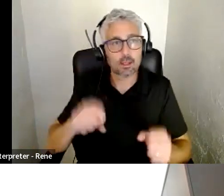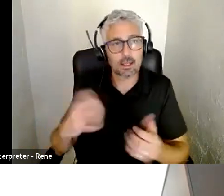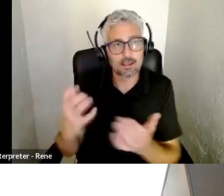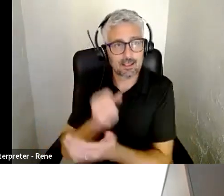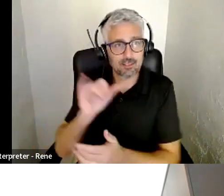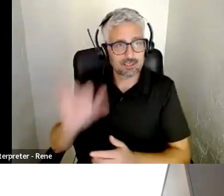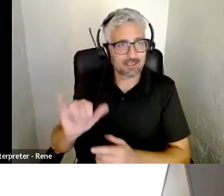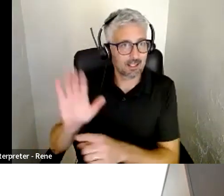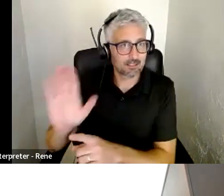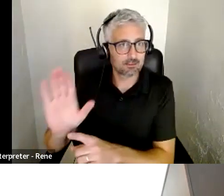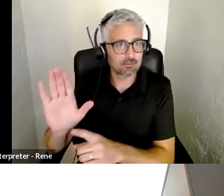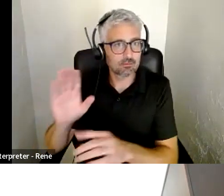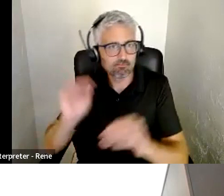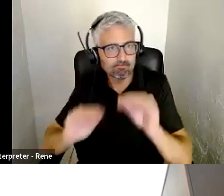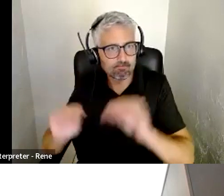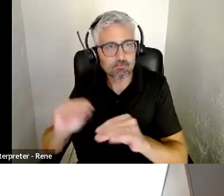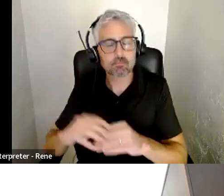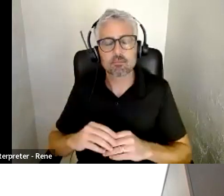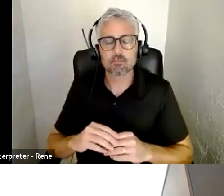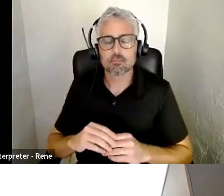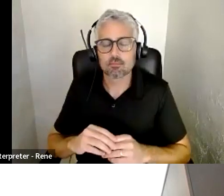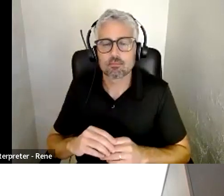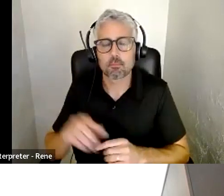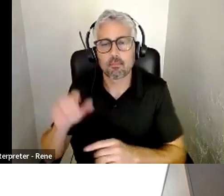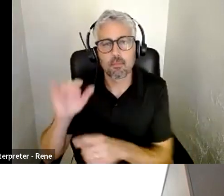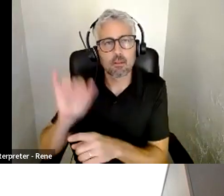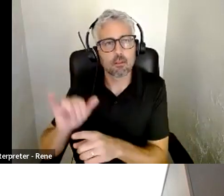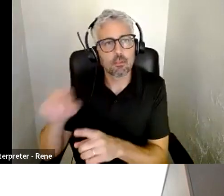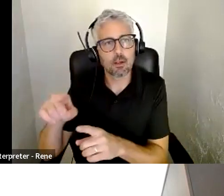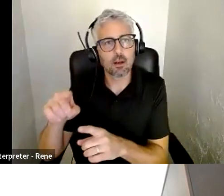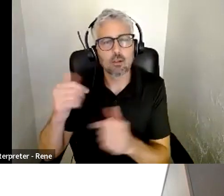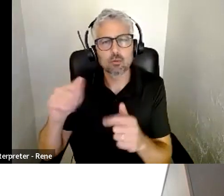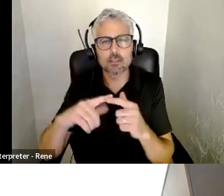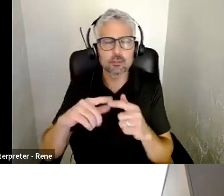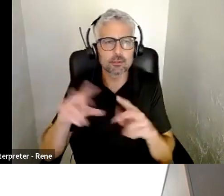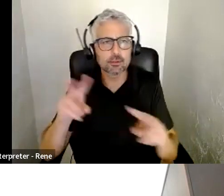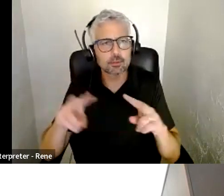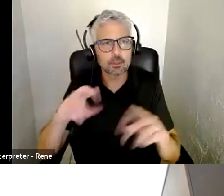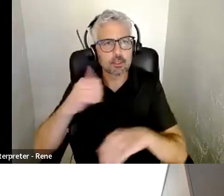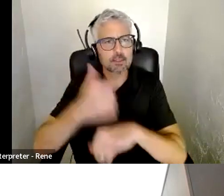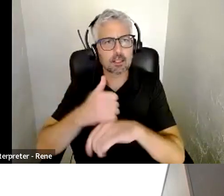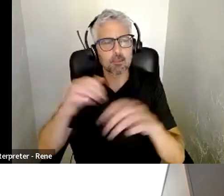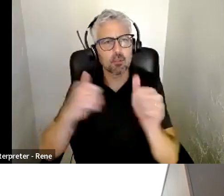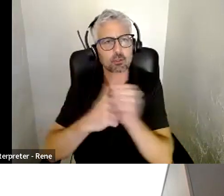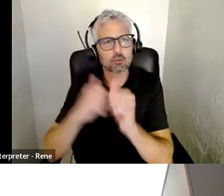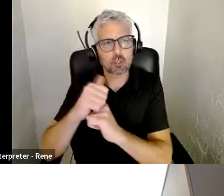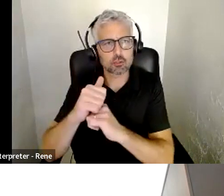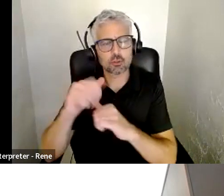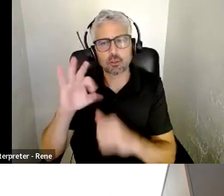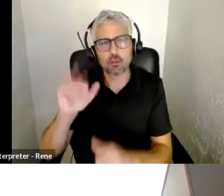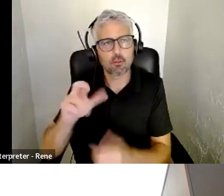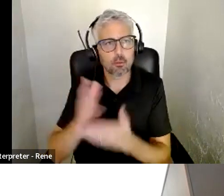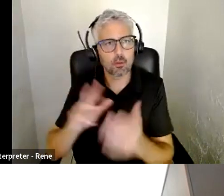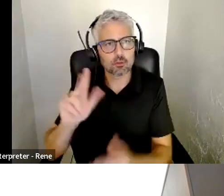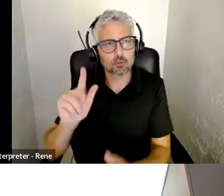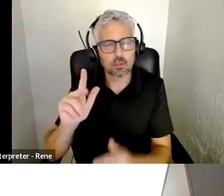Specifically, while it seeks to rationalize the structure of FAR Part 23 in a